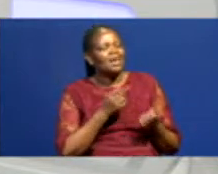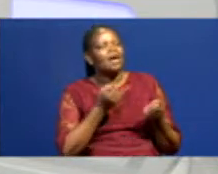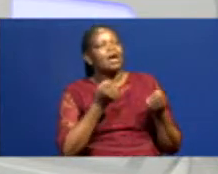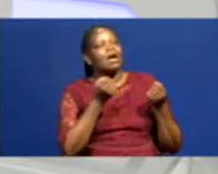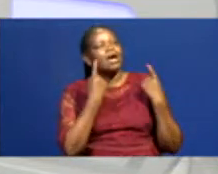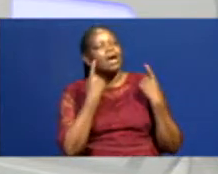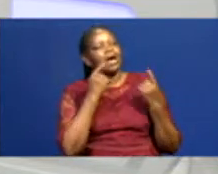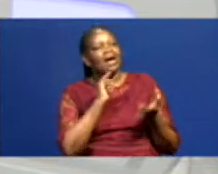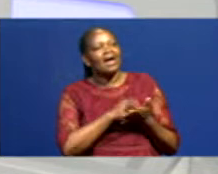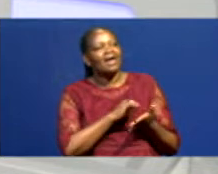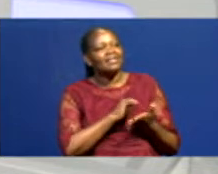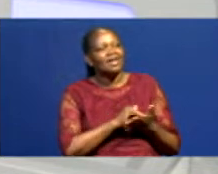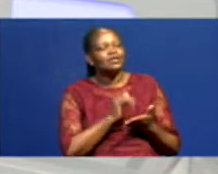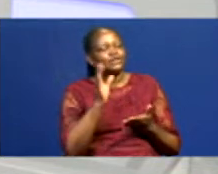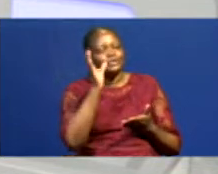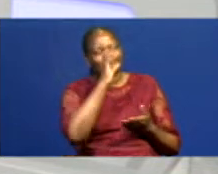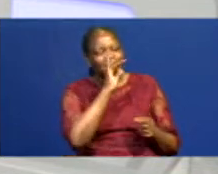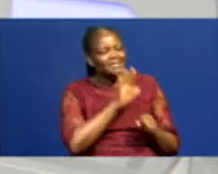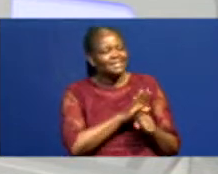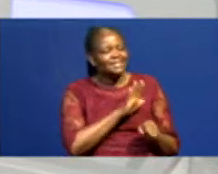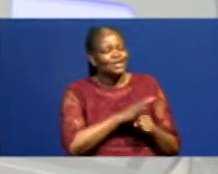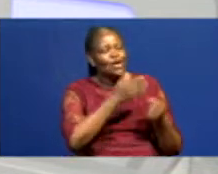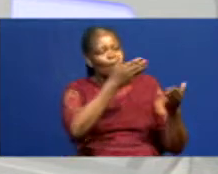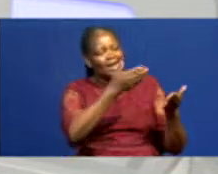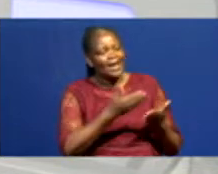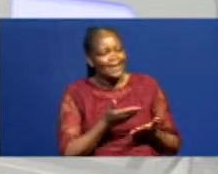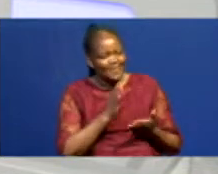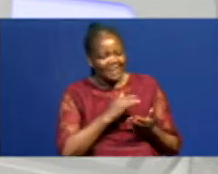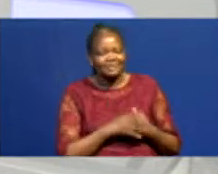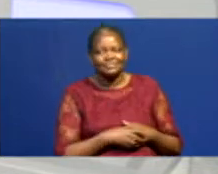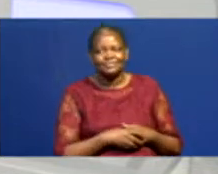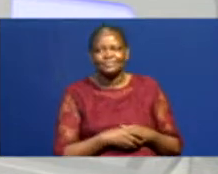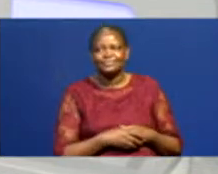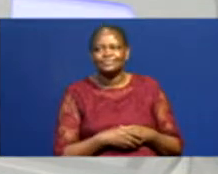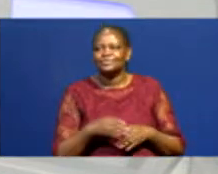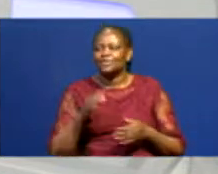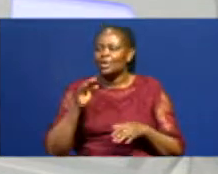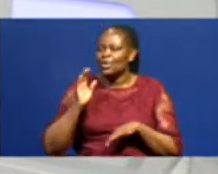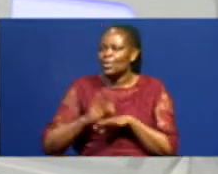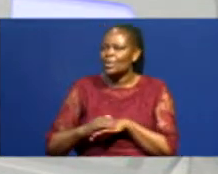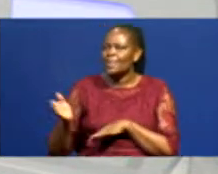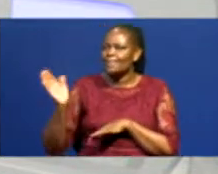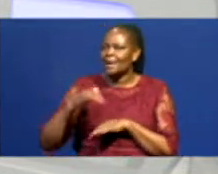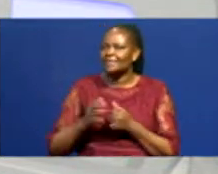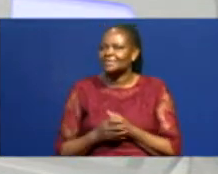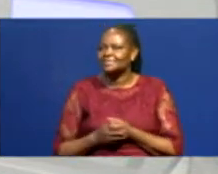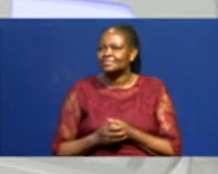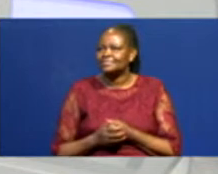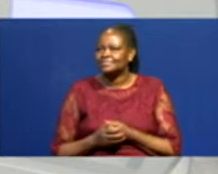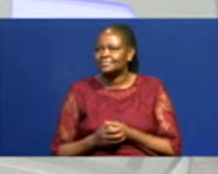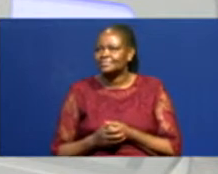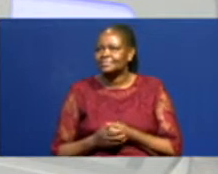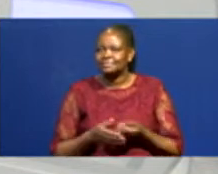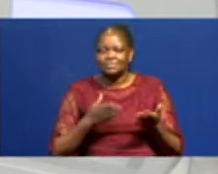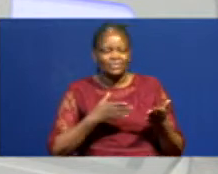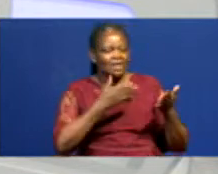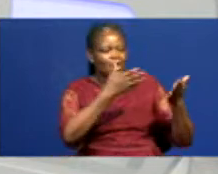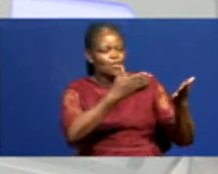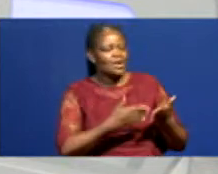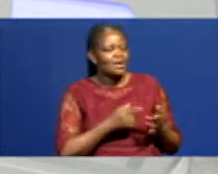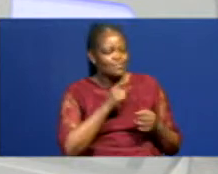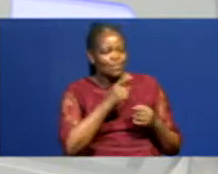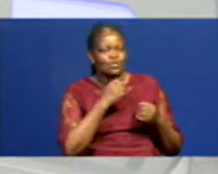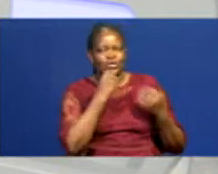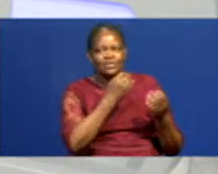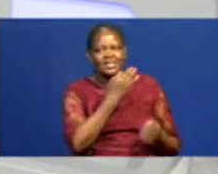that you missed. Welcome back. Yeah, it's good to have you. It's good to be back. Yeah. Now, this is how I'm going to welcome you. Okay. I want to